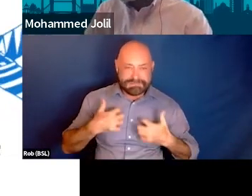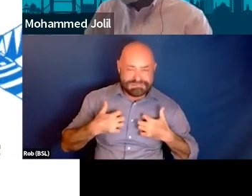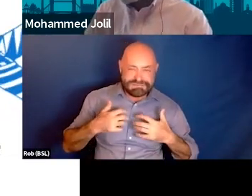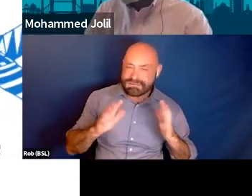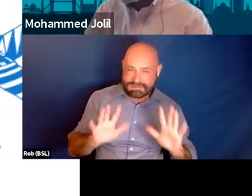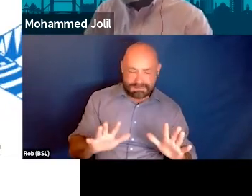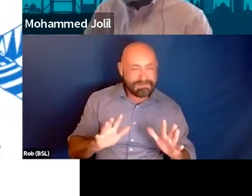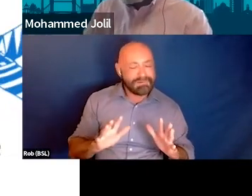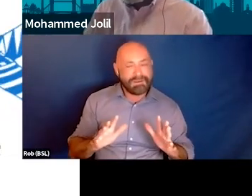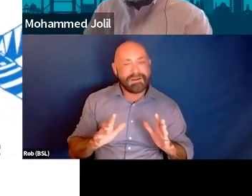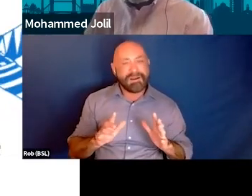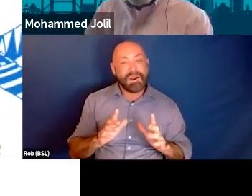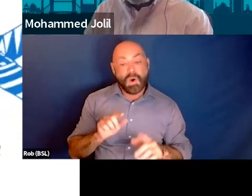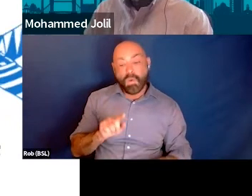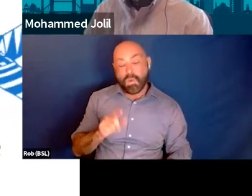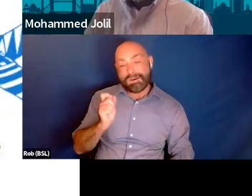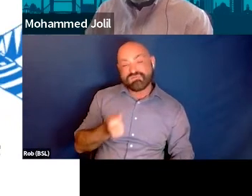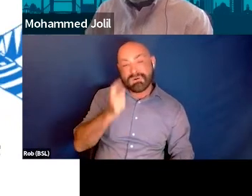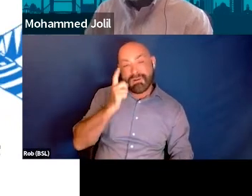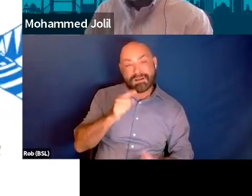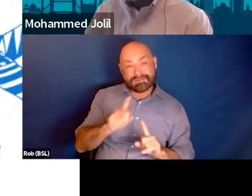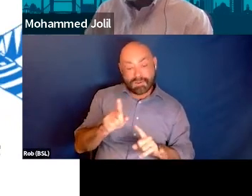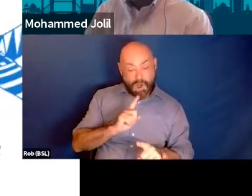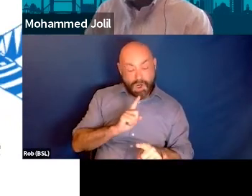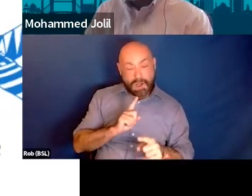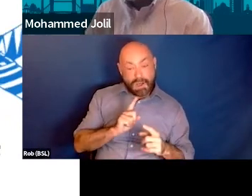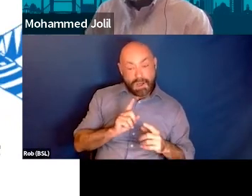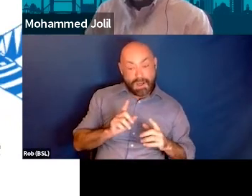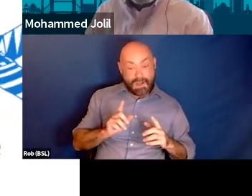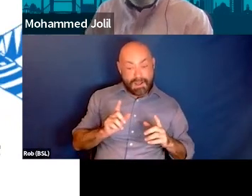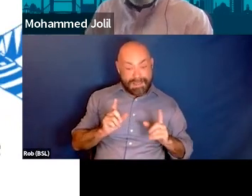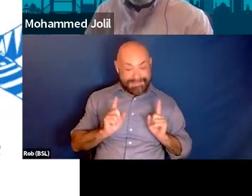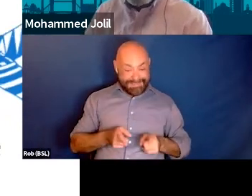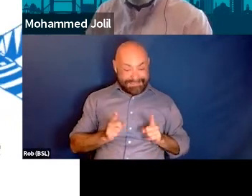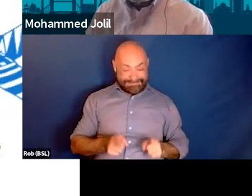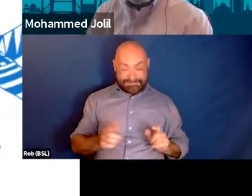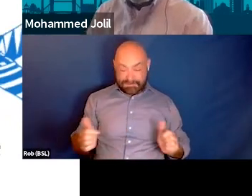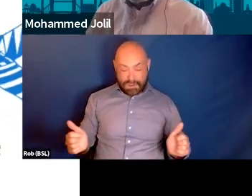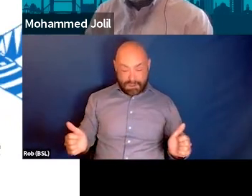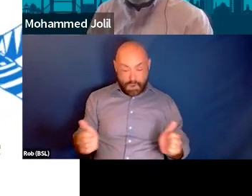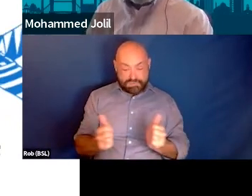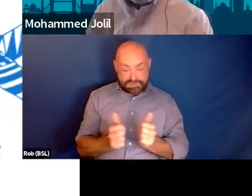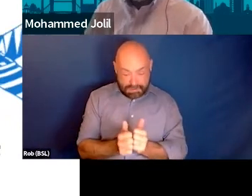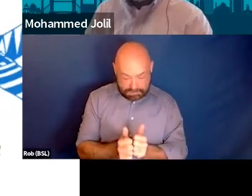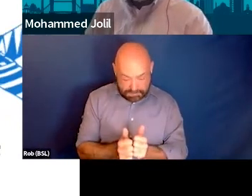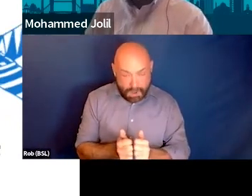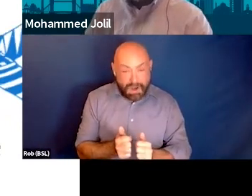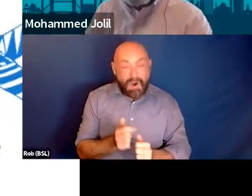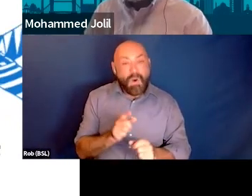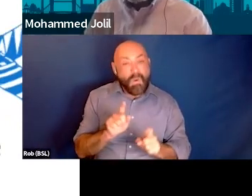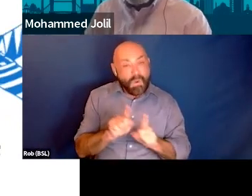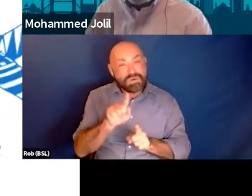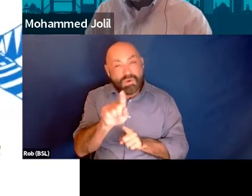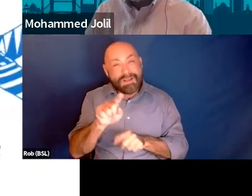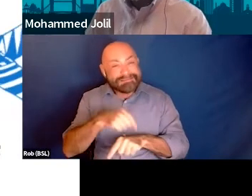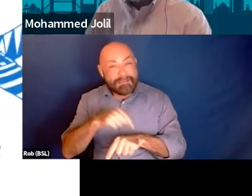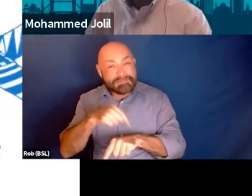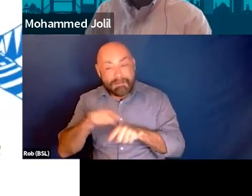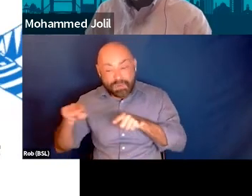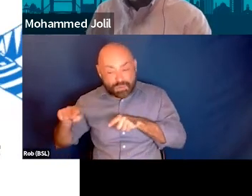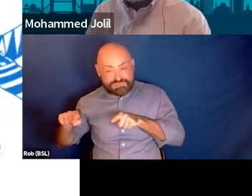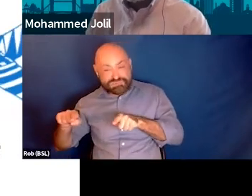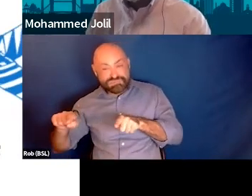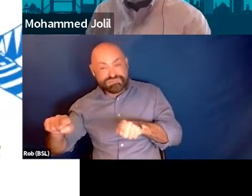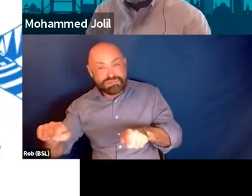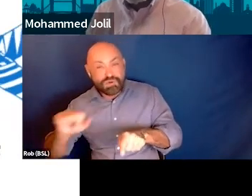a little bit earlier, that trying to do this on top of your own job and trying to coordinate it is